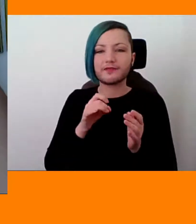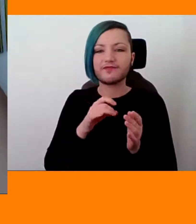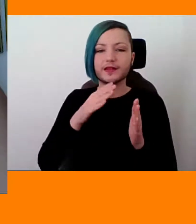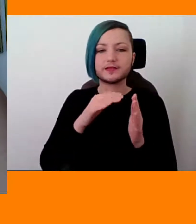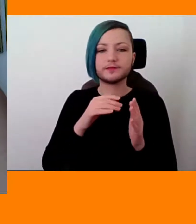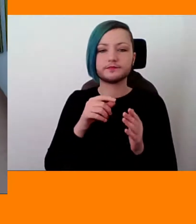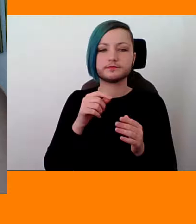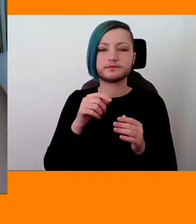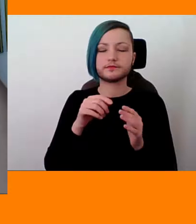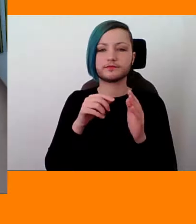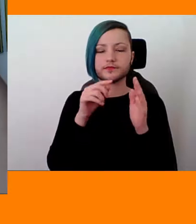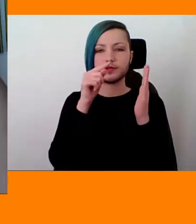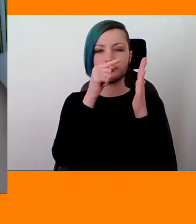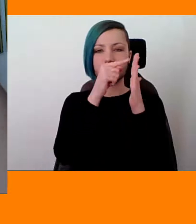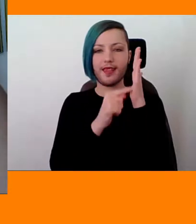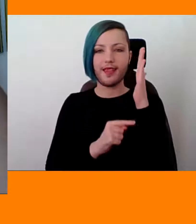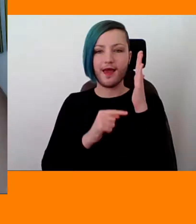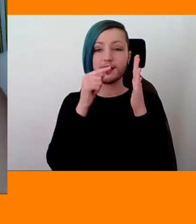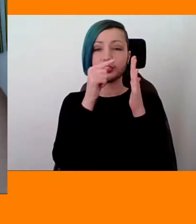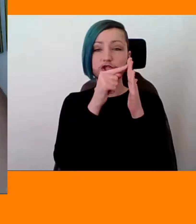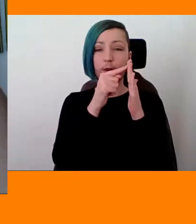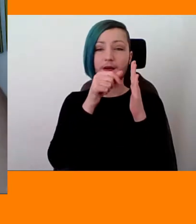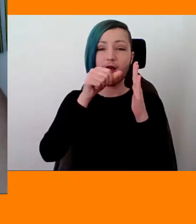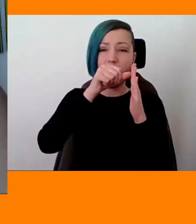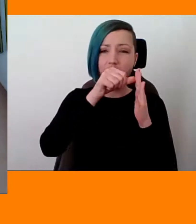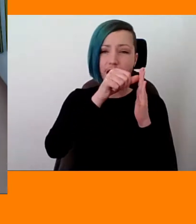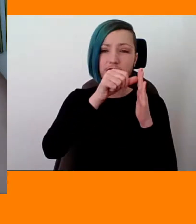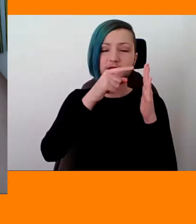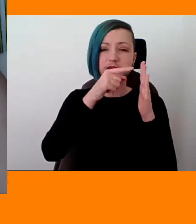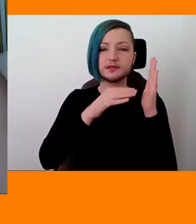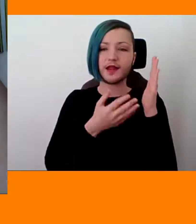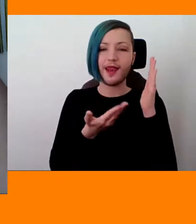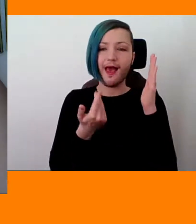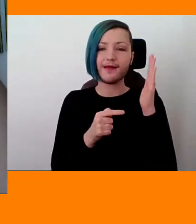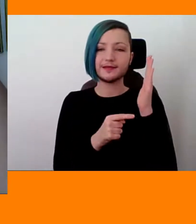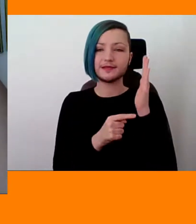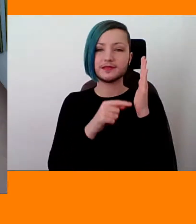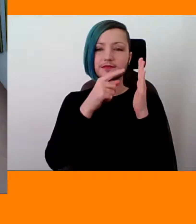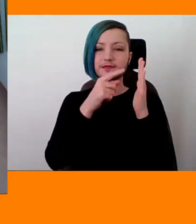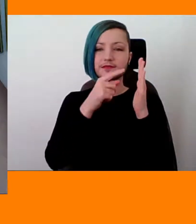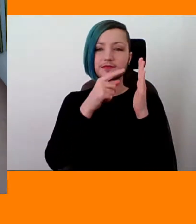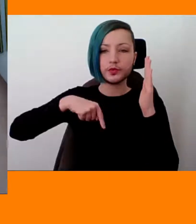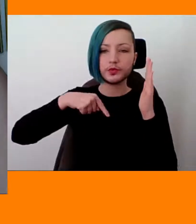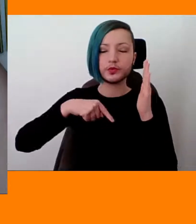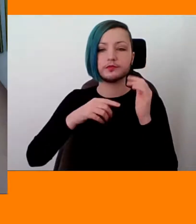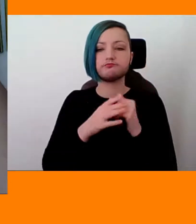So hard at the top, light at the bottom, nice and simple.